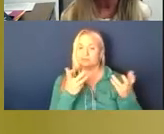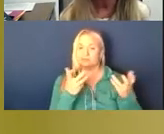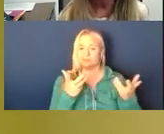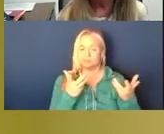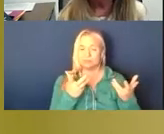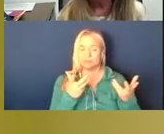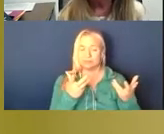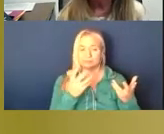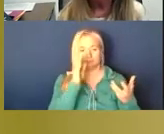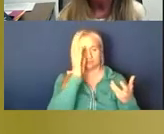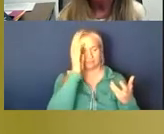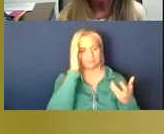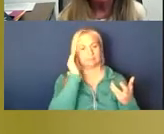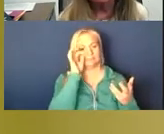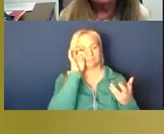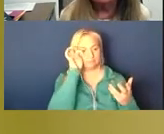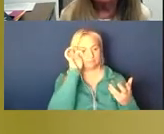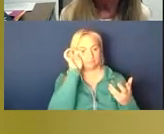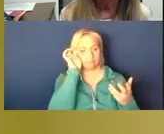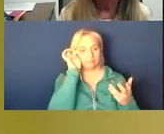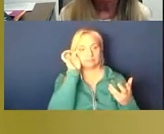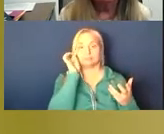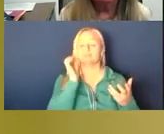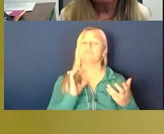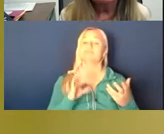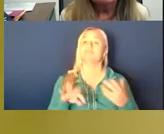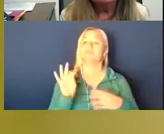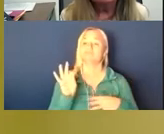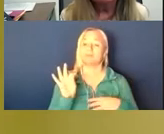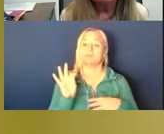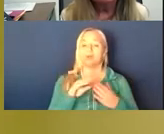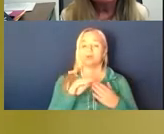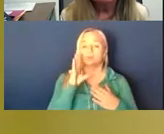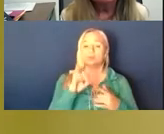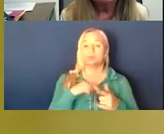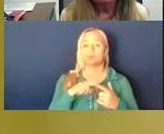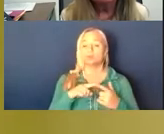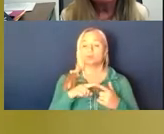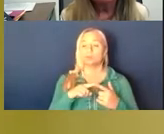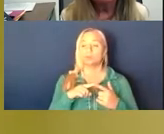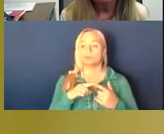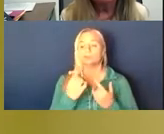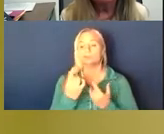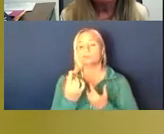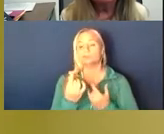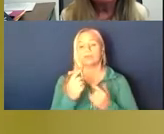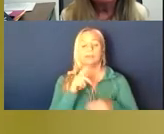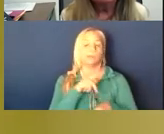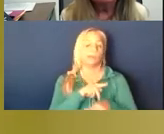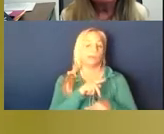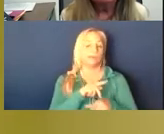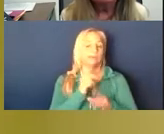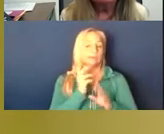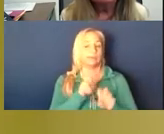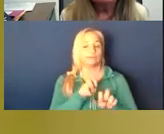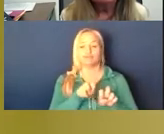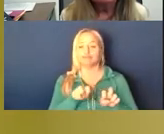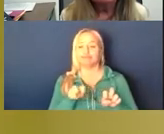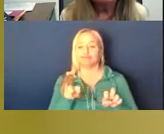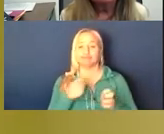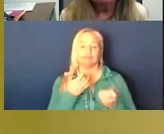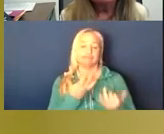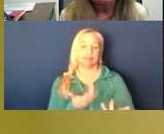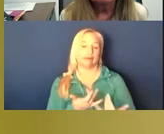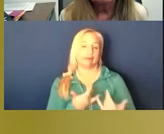is that you would find students either setting to wait to see the principal or setting in the front office